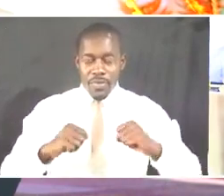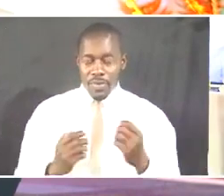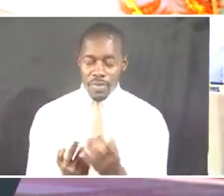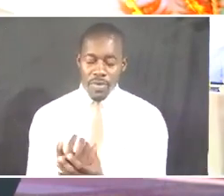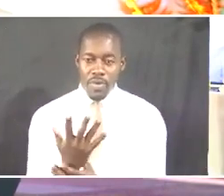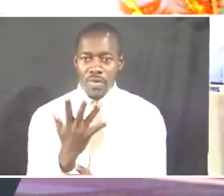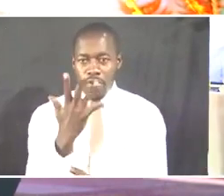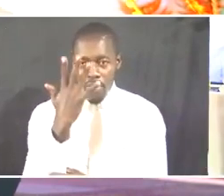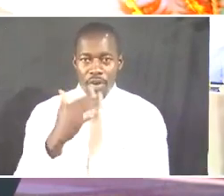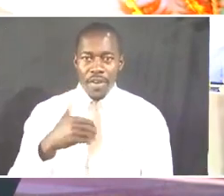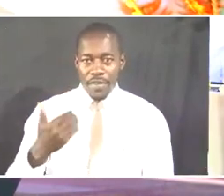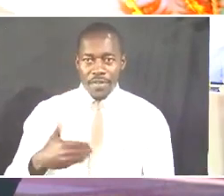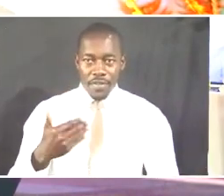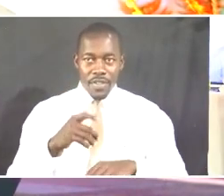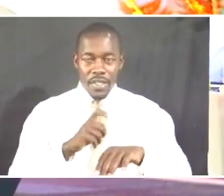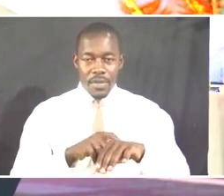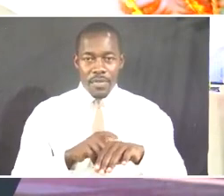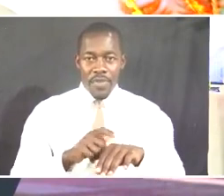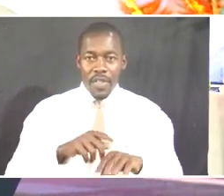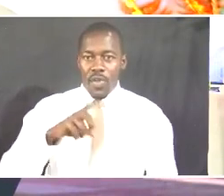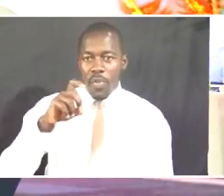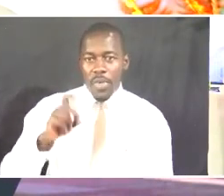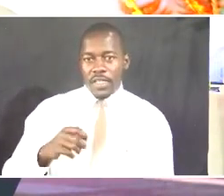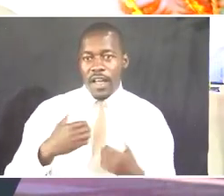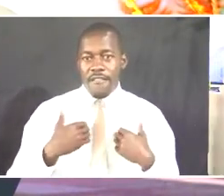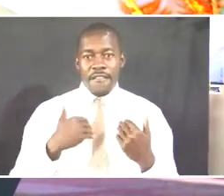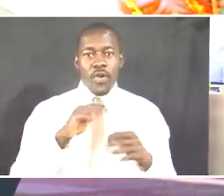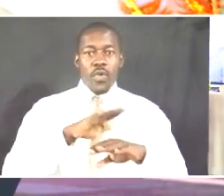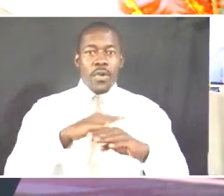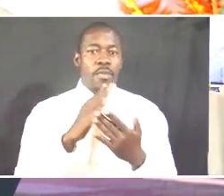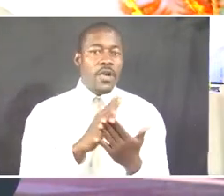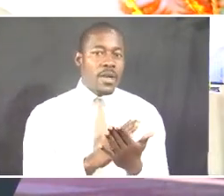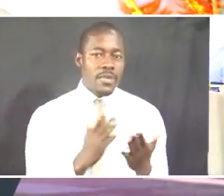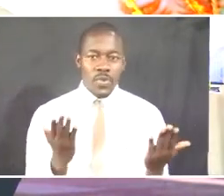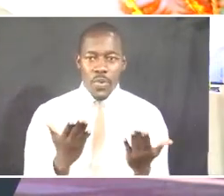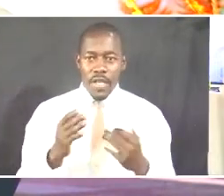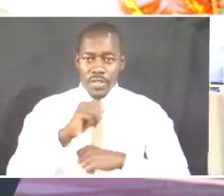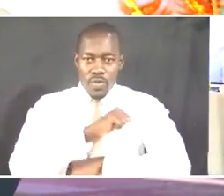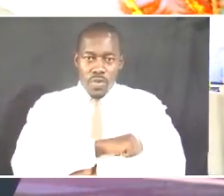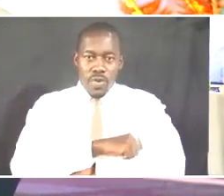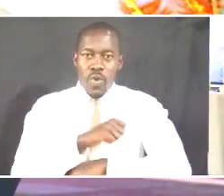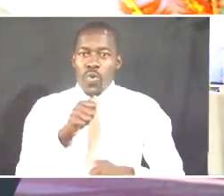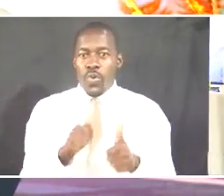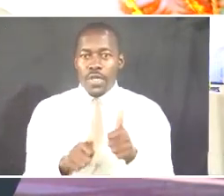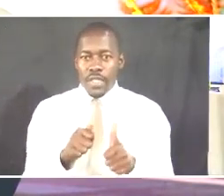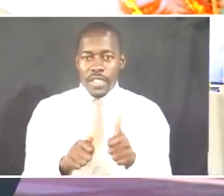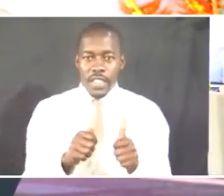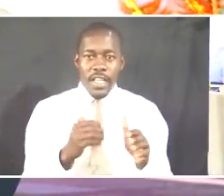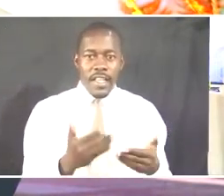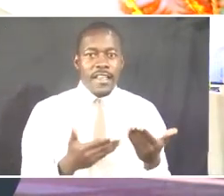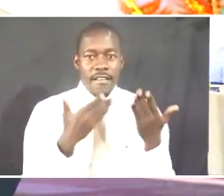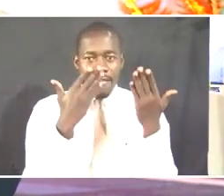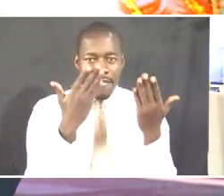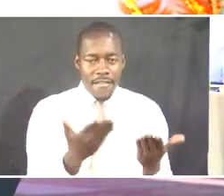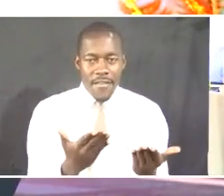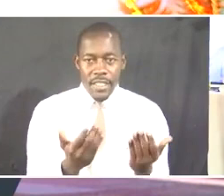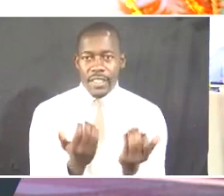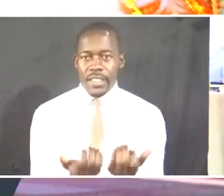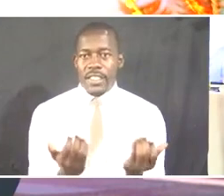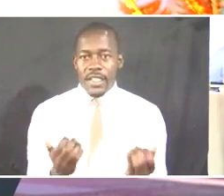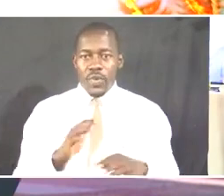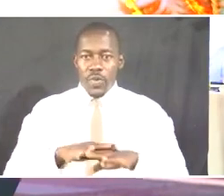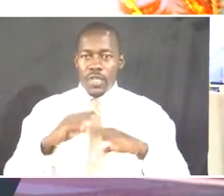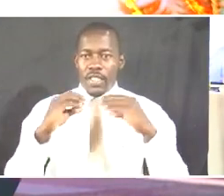child physically. We must have programs in our schools that cater for physical needs of each child. Number